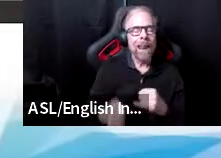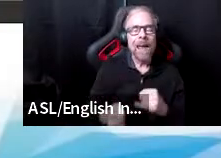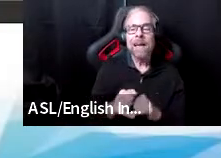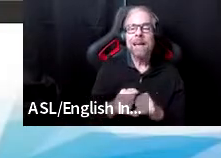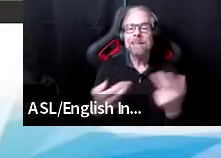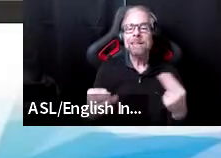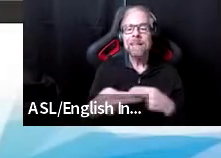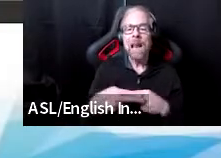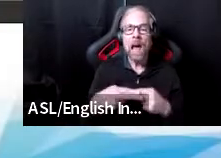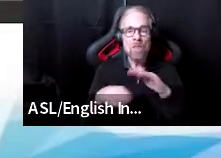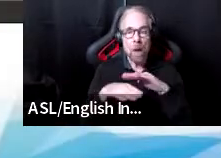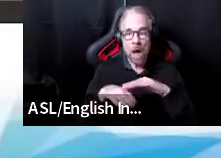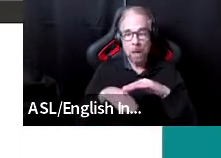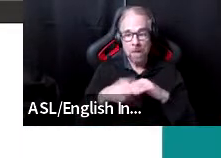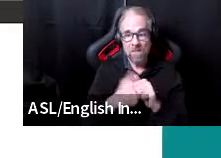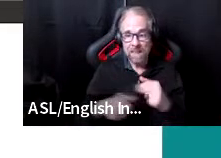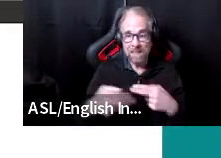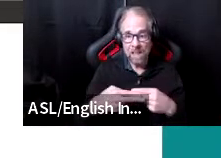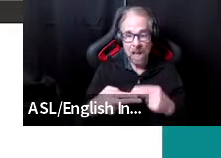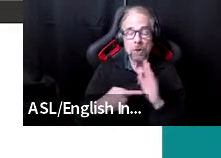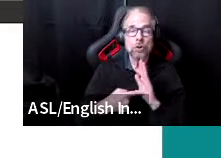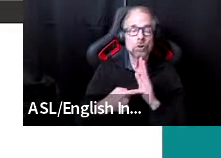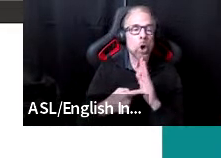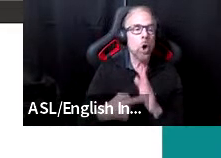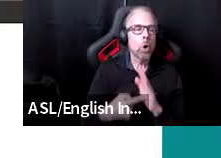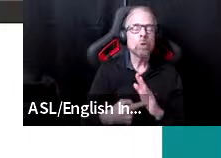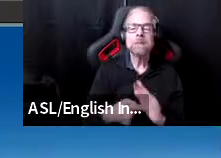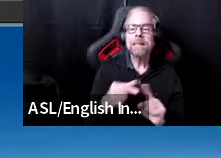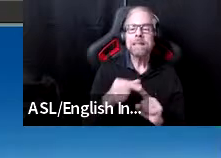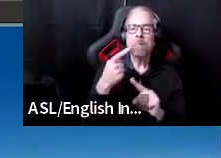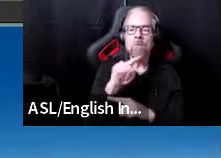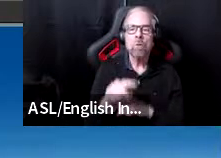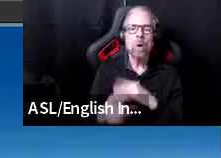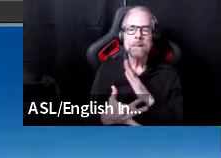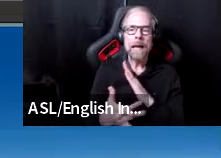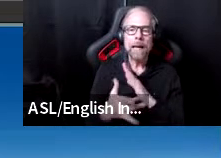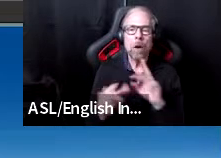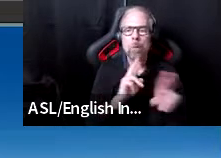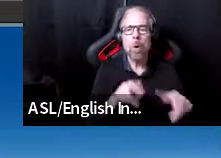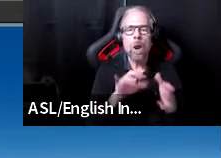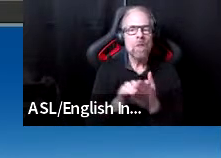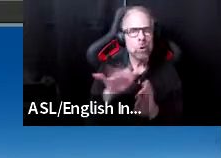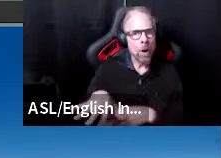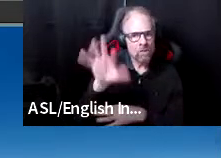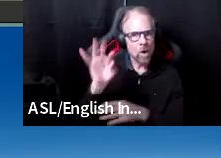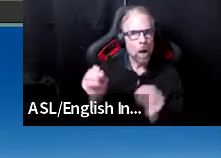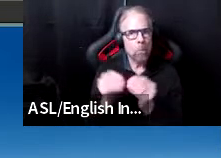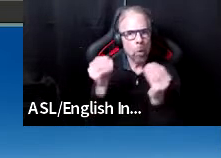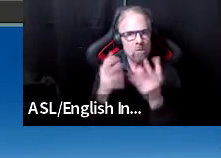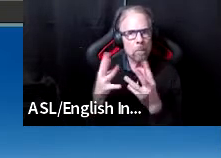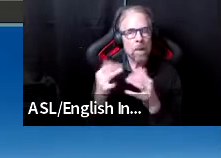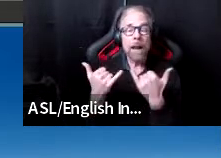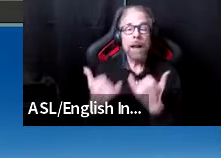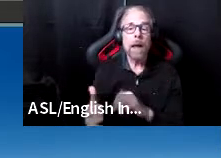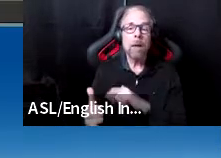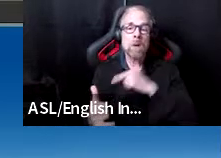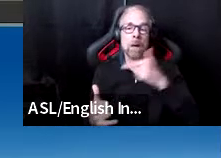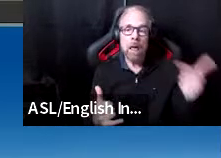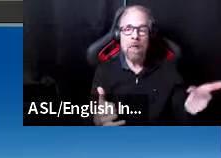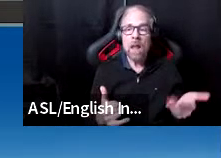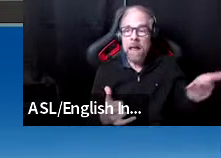these slides, it kind of shows a section in the technical report or the EIS that you can go find that information. So now I'll pass it off to the next